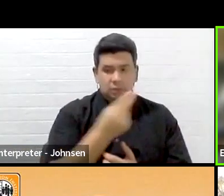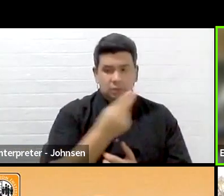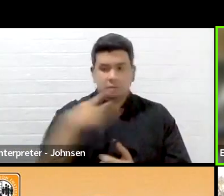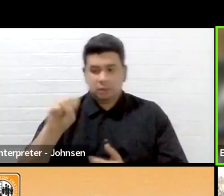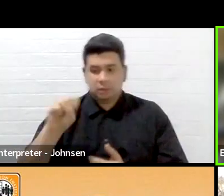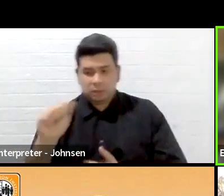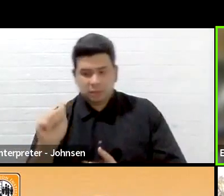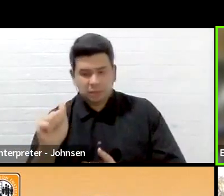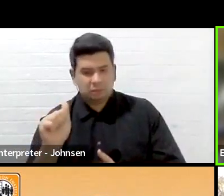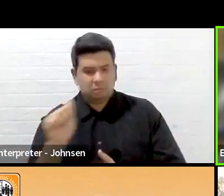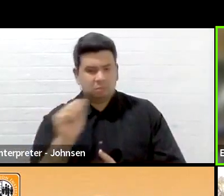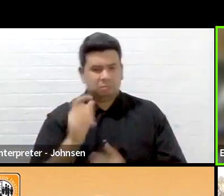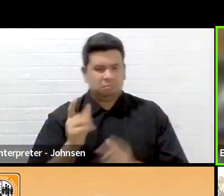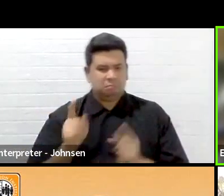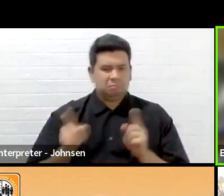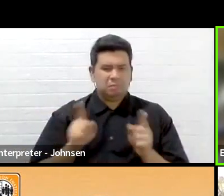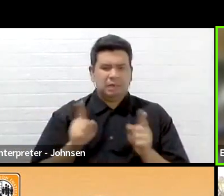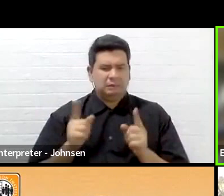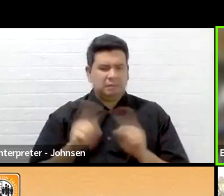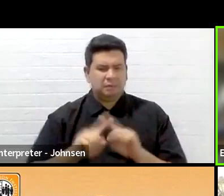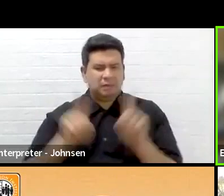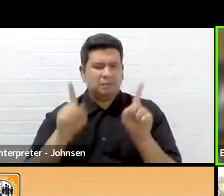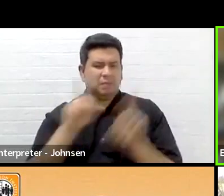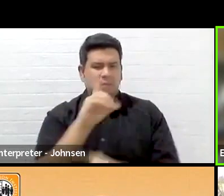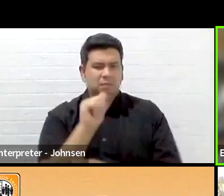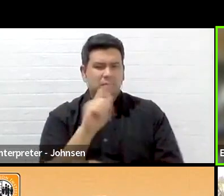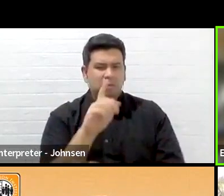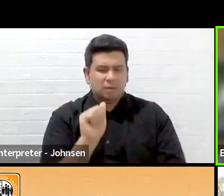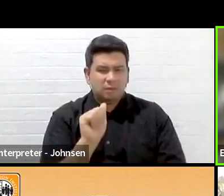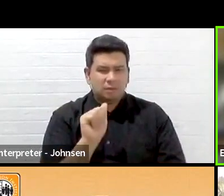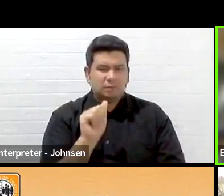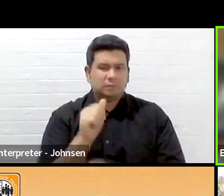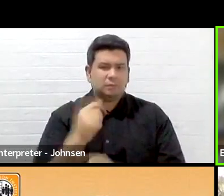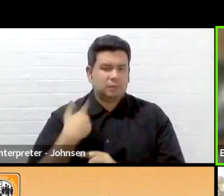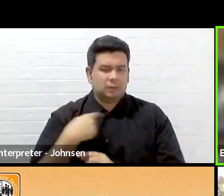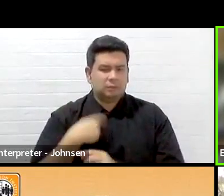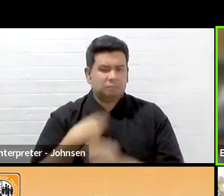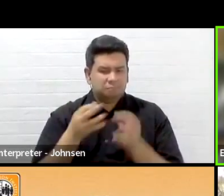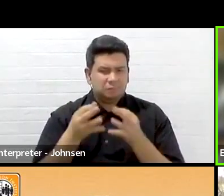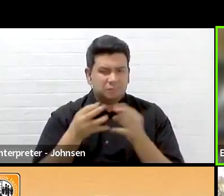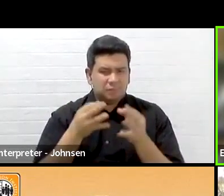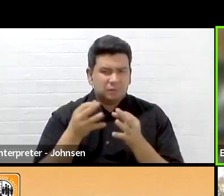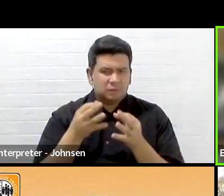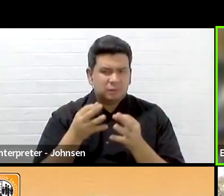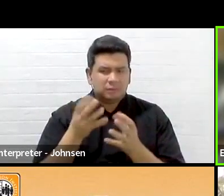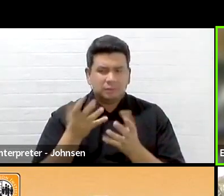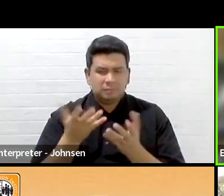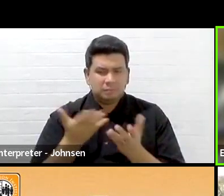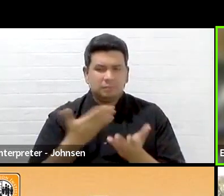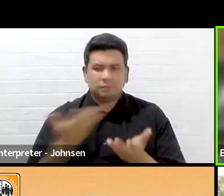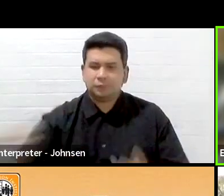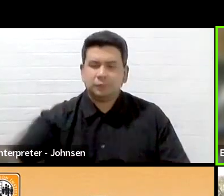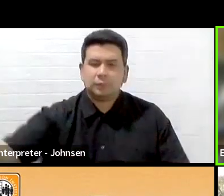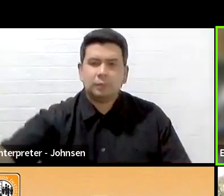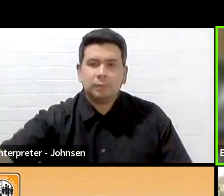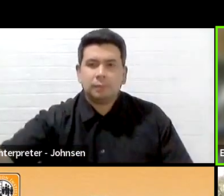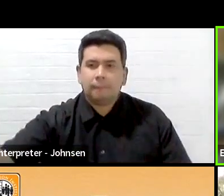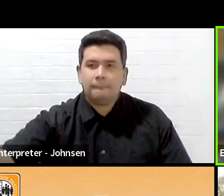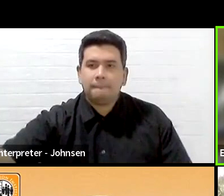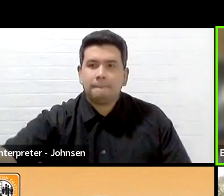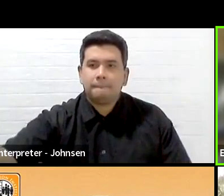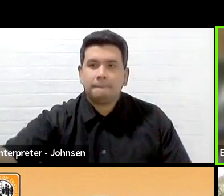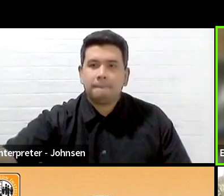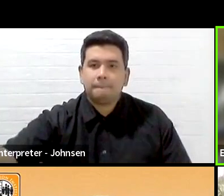data. What can explain for that discrepancy? And also, Miko, there's question about age and